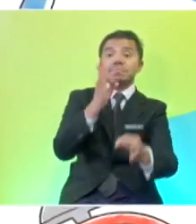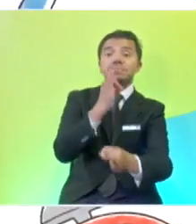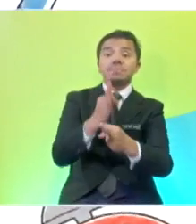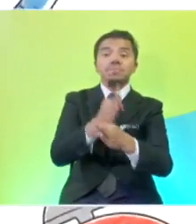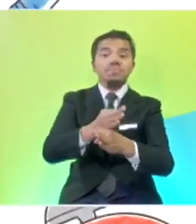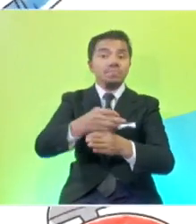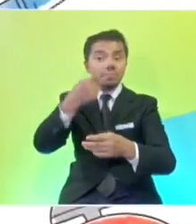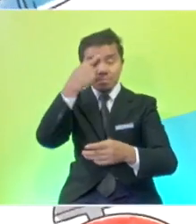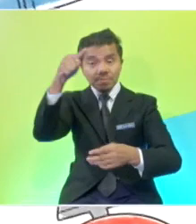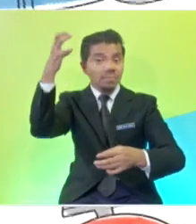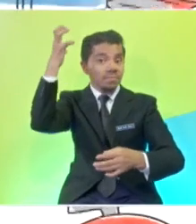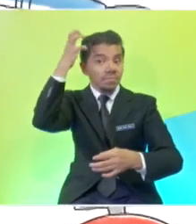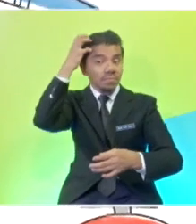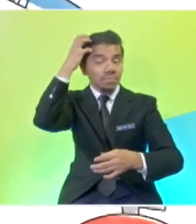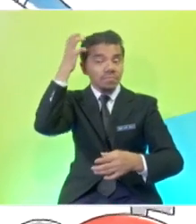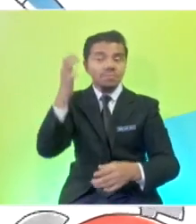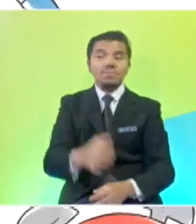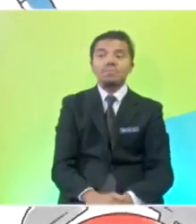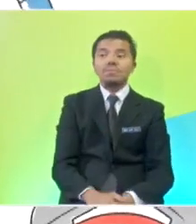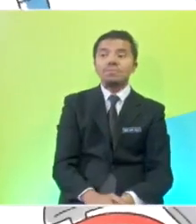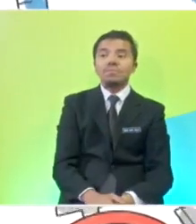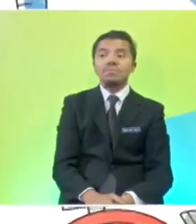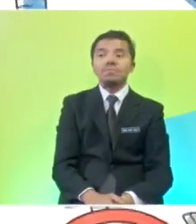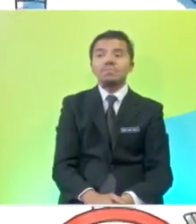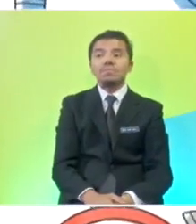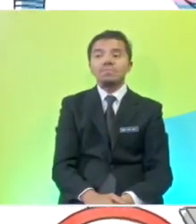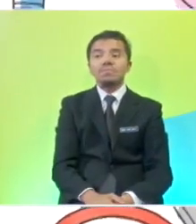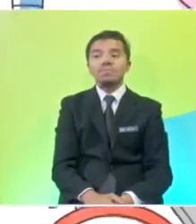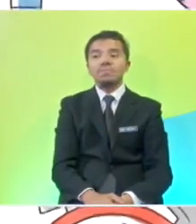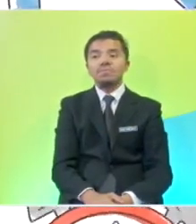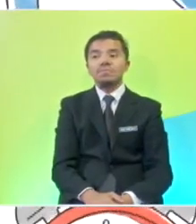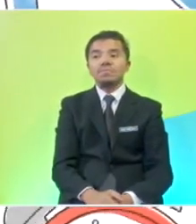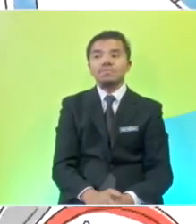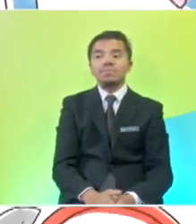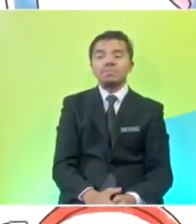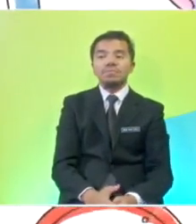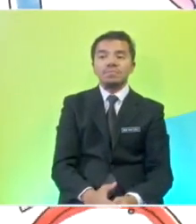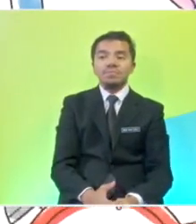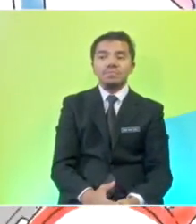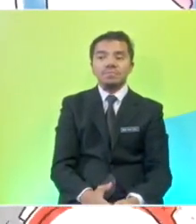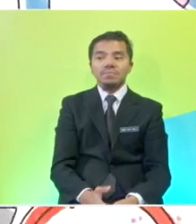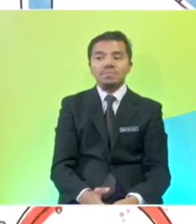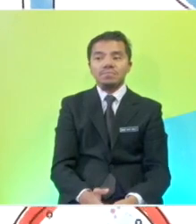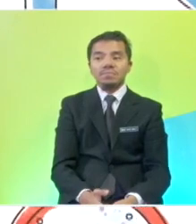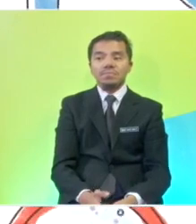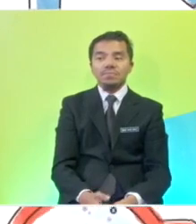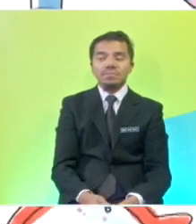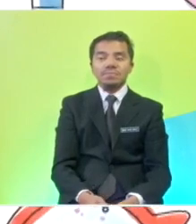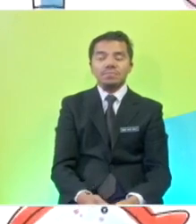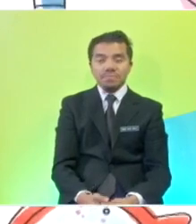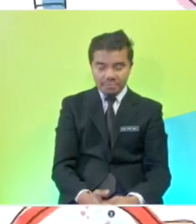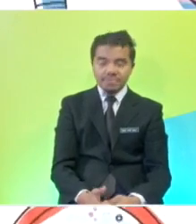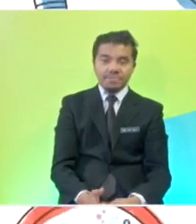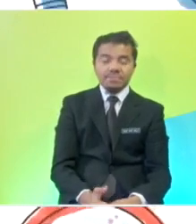Mithika, raise your hand first. Control the involuntary actions and the involuntary actions.